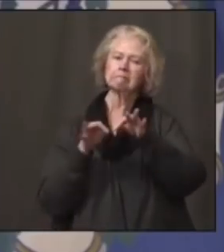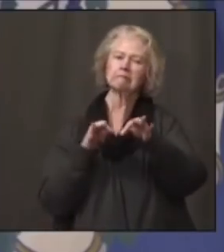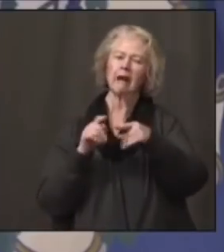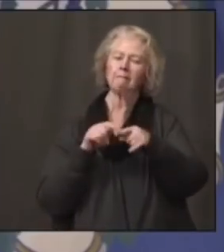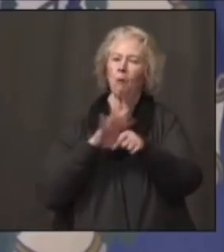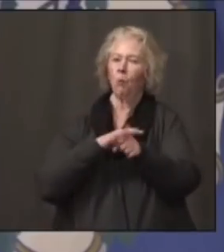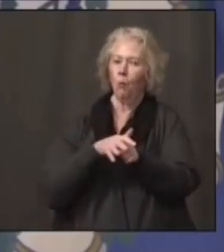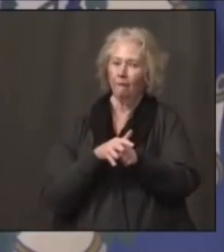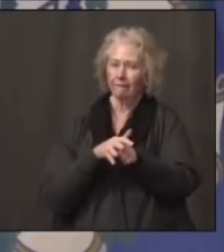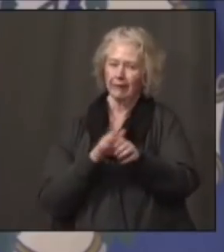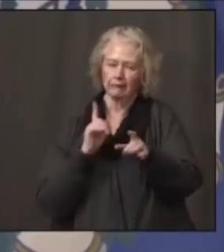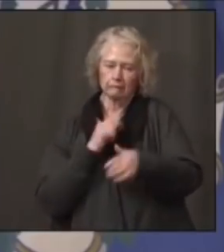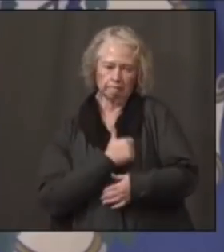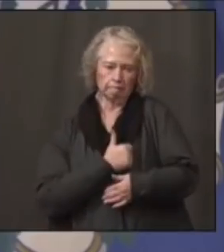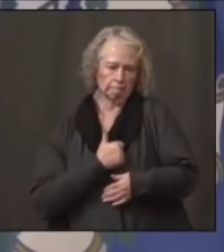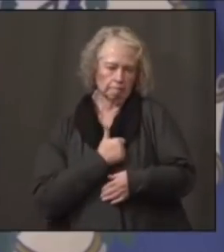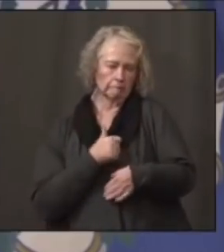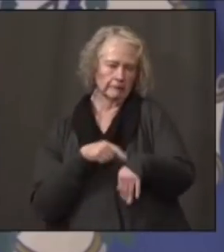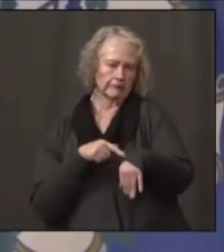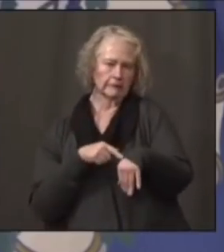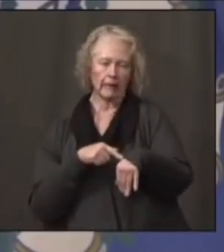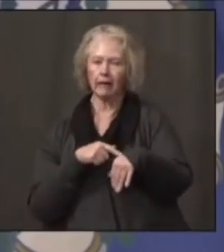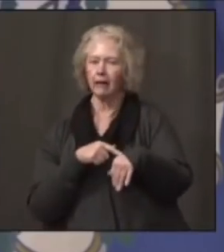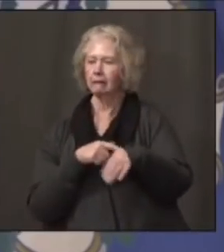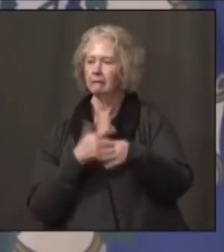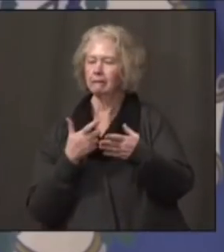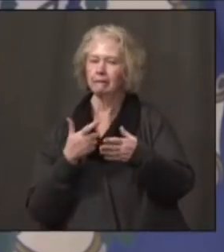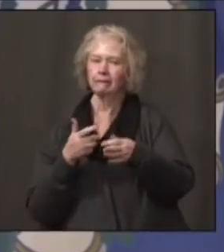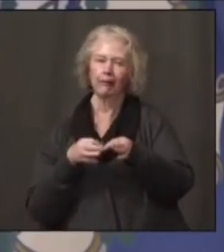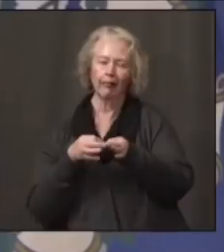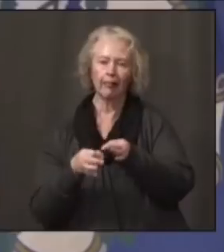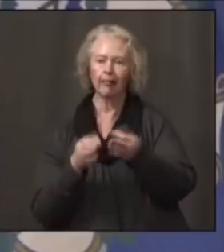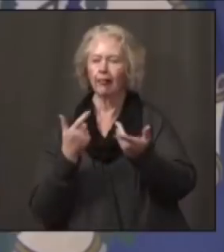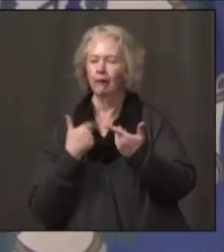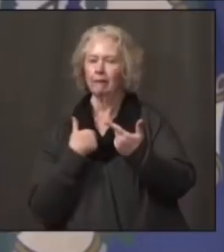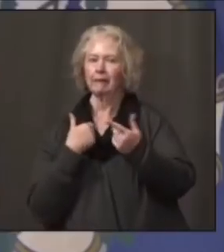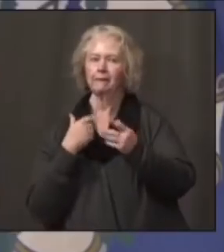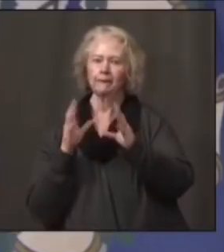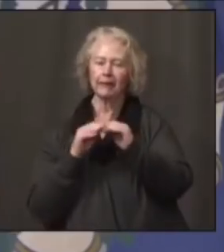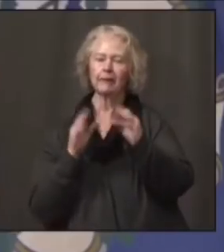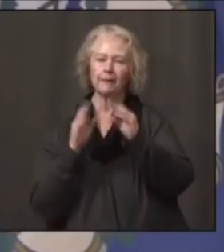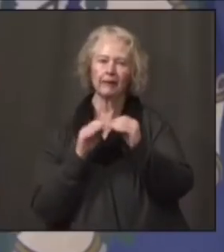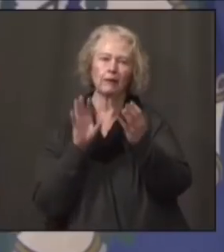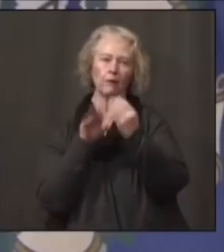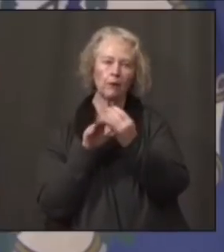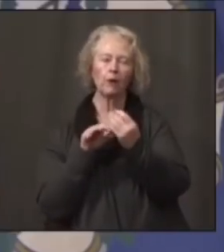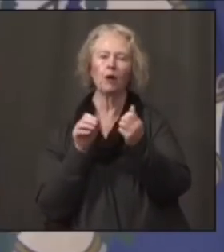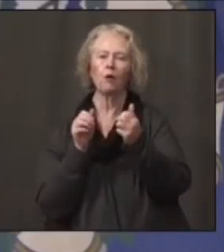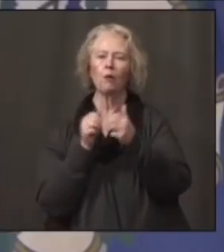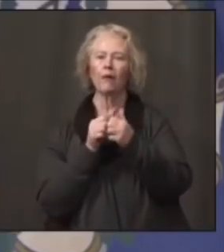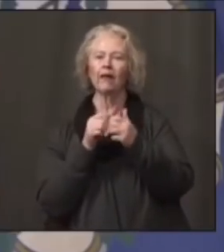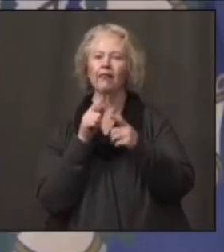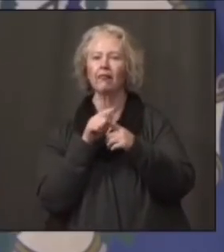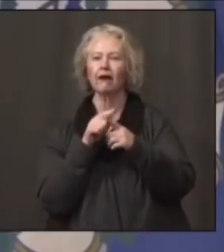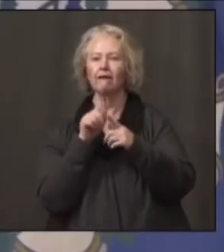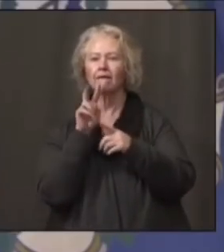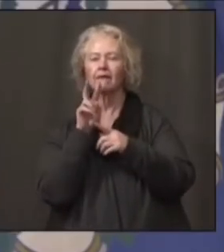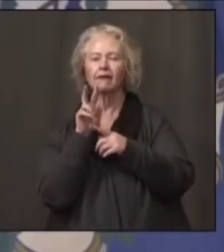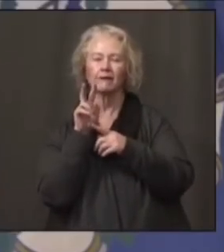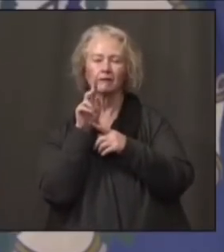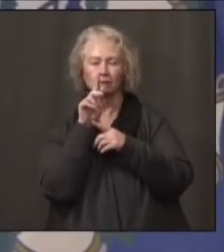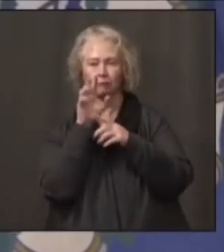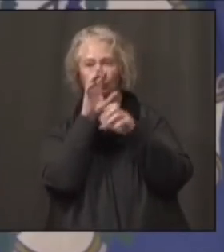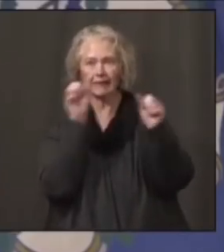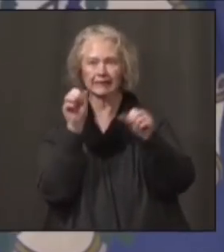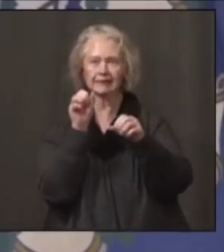update. Sorry to be late. We just were meeting virtually with Vice President-elect Joe